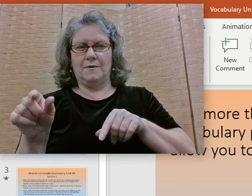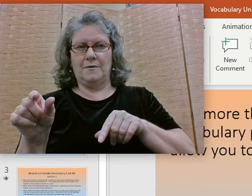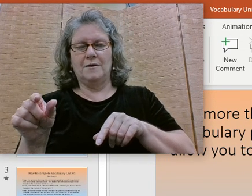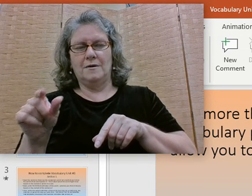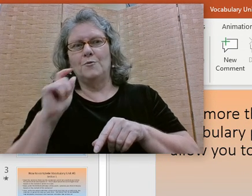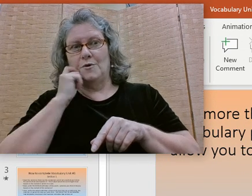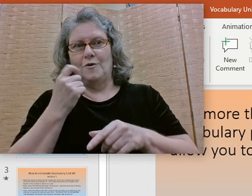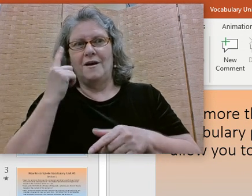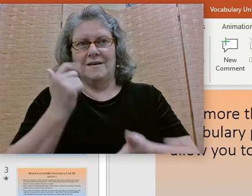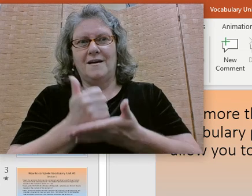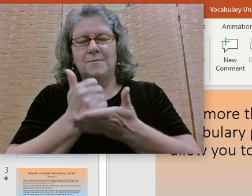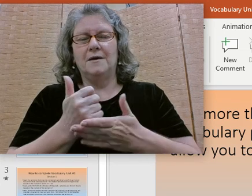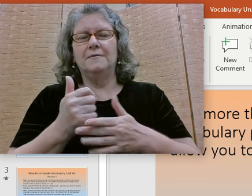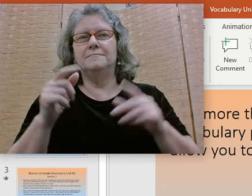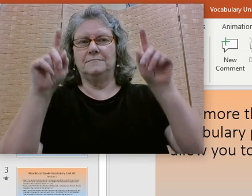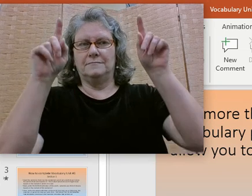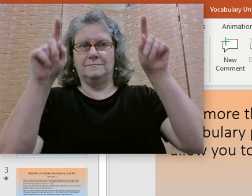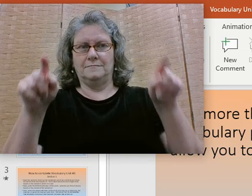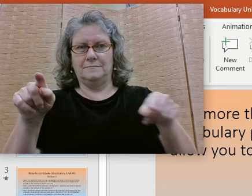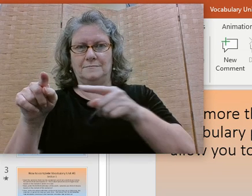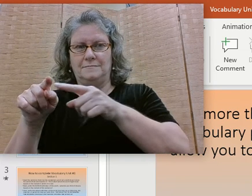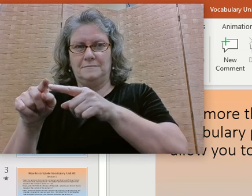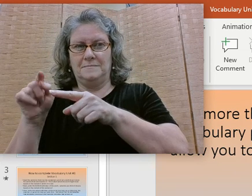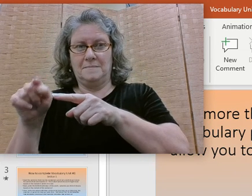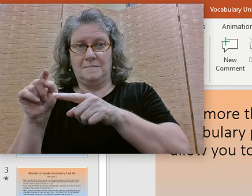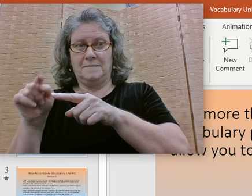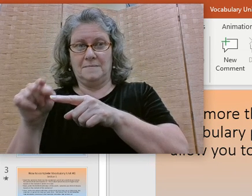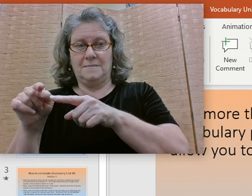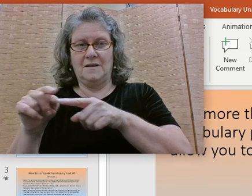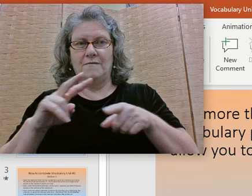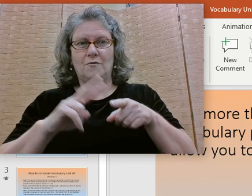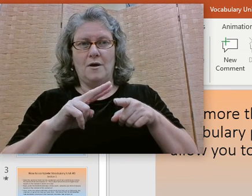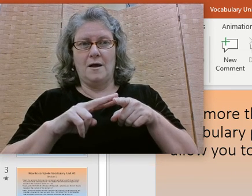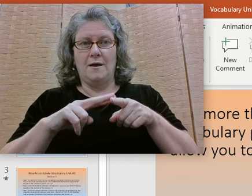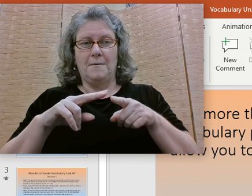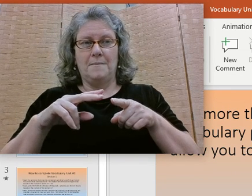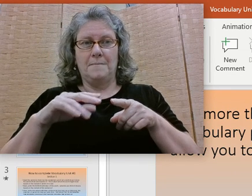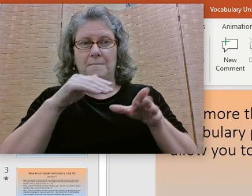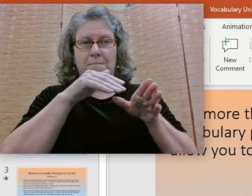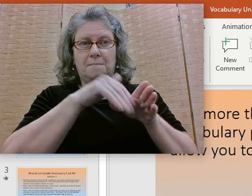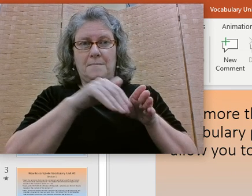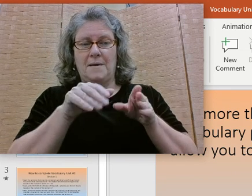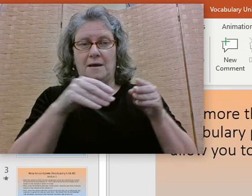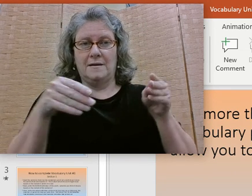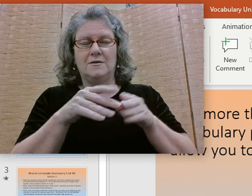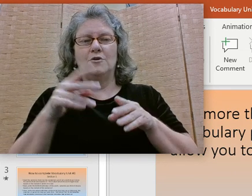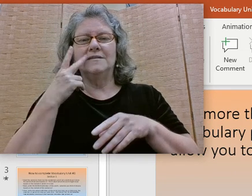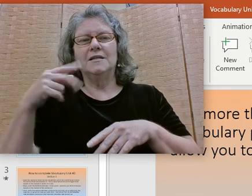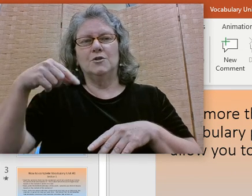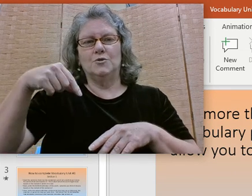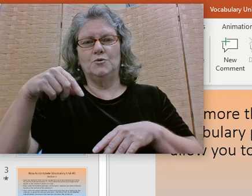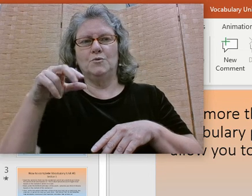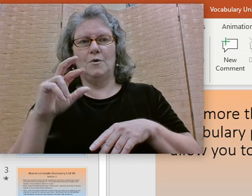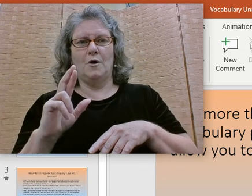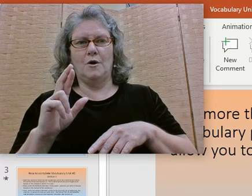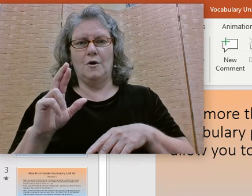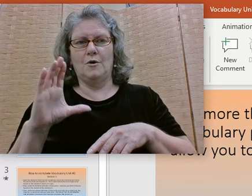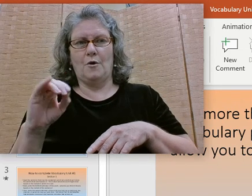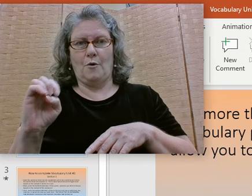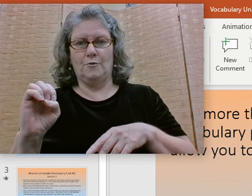out a lot. In the very, very bottom right-hand corner of the vocabulary packet, you will find a QR code.